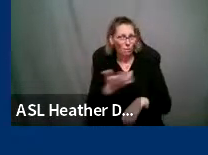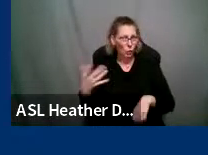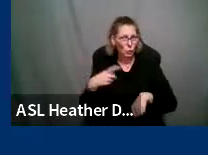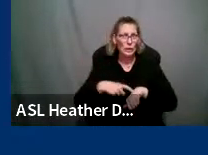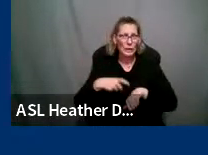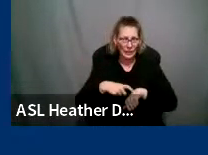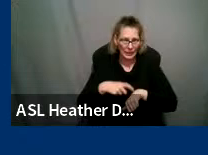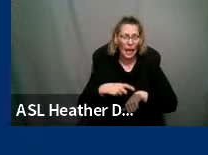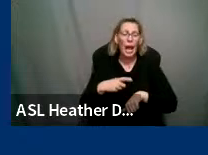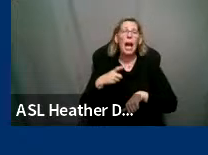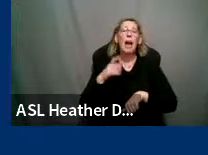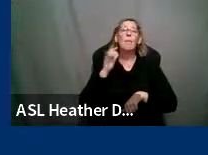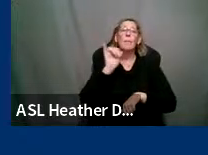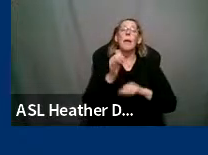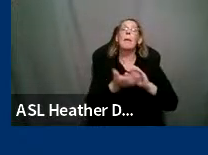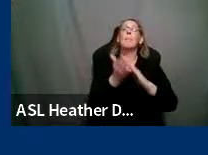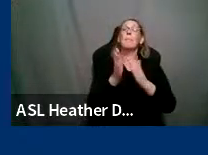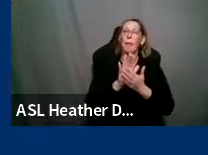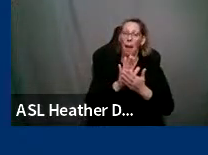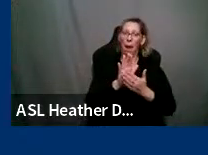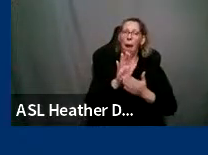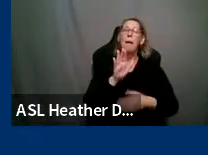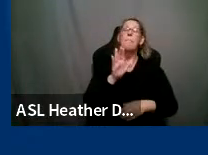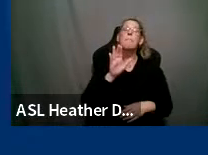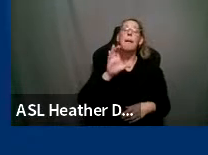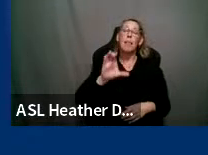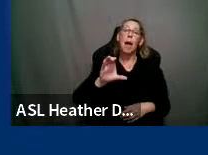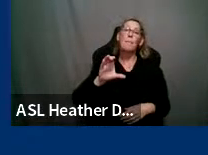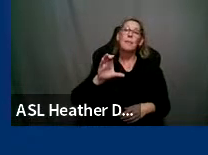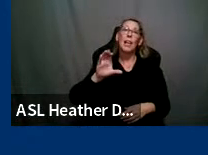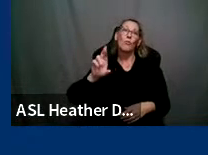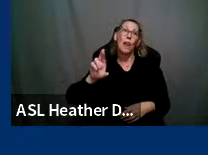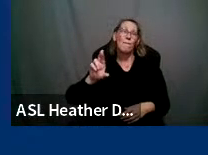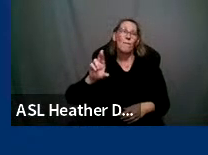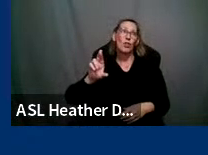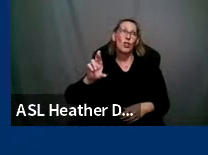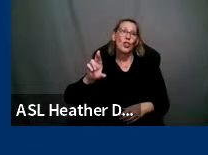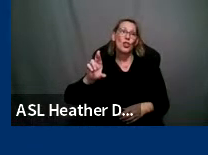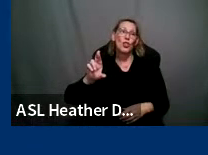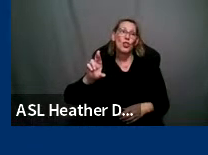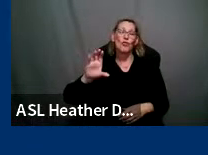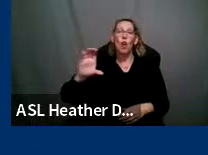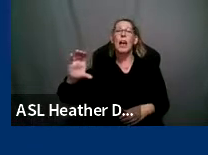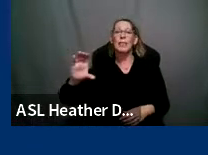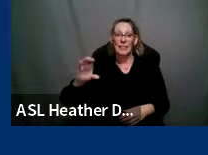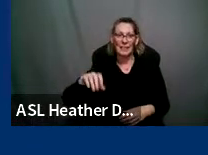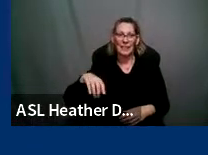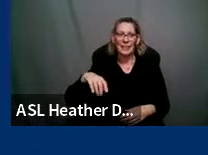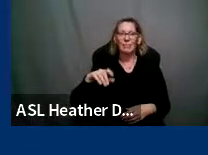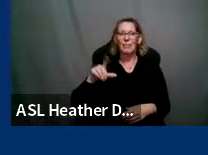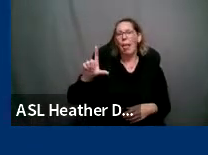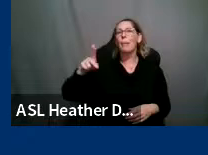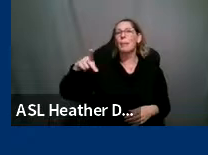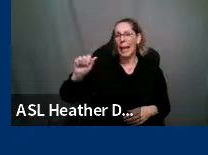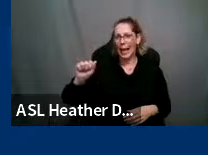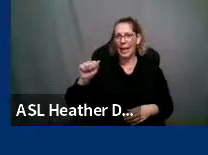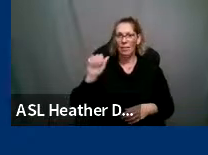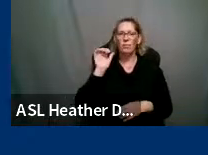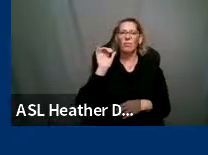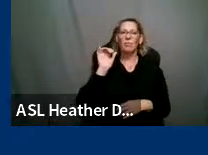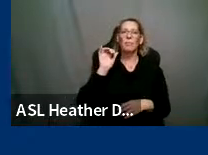the Columbia River Crossing Locally Preferred Alternative, or CRC LPA. The CRC